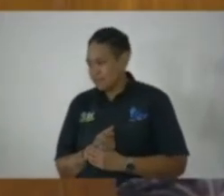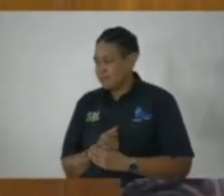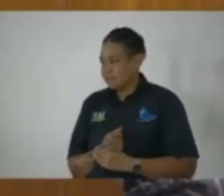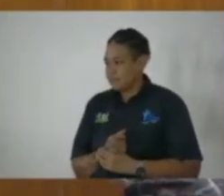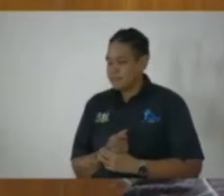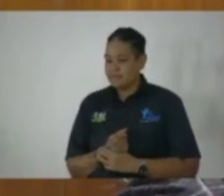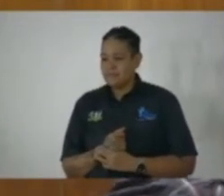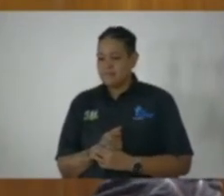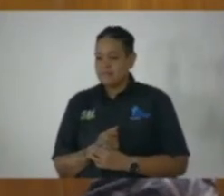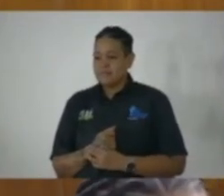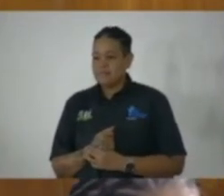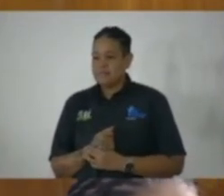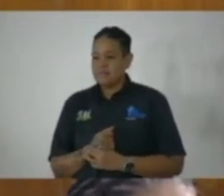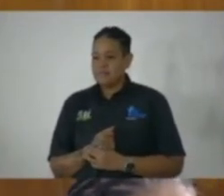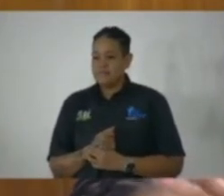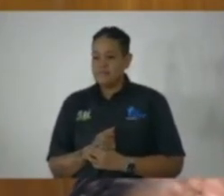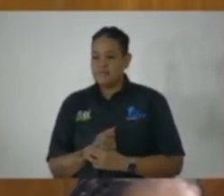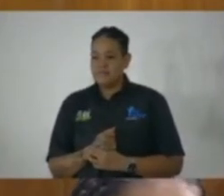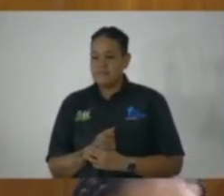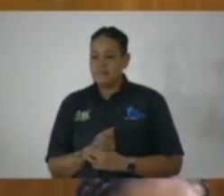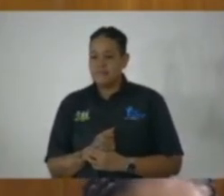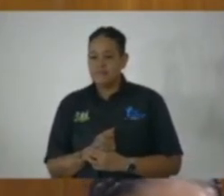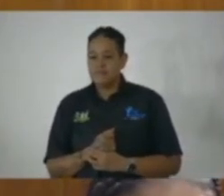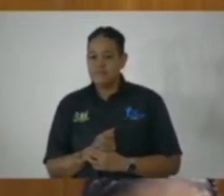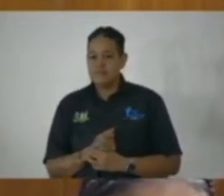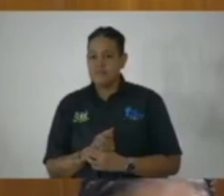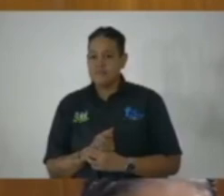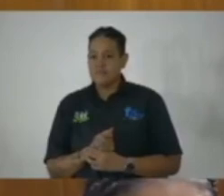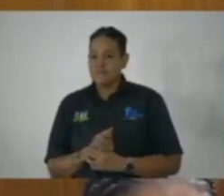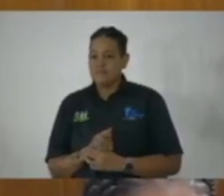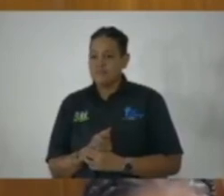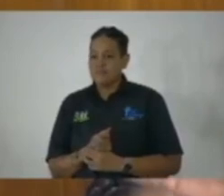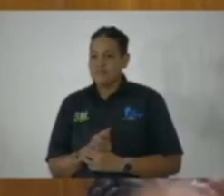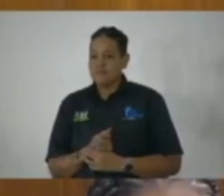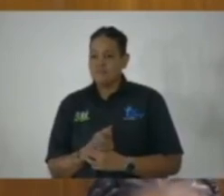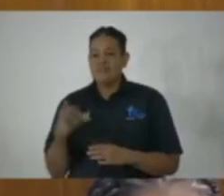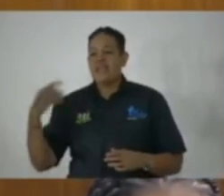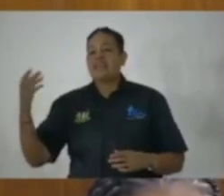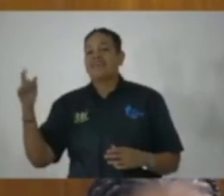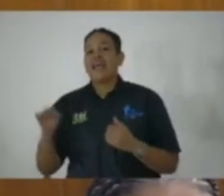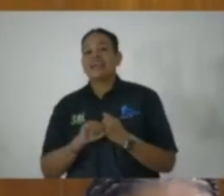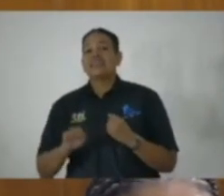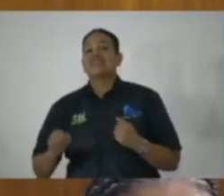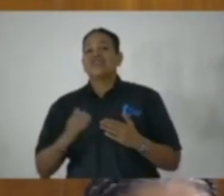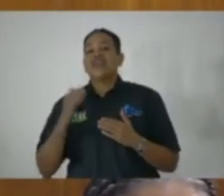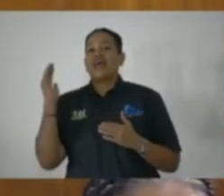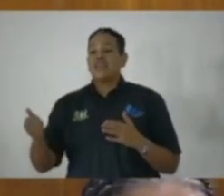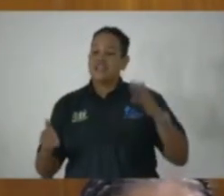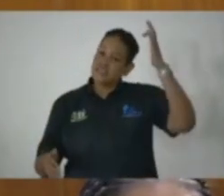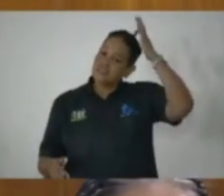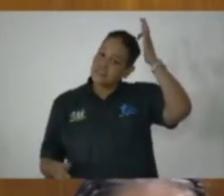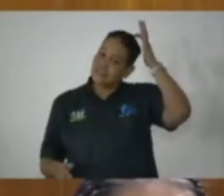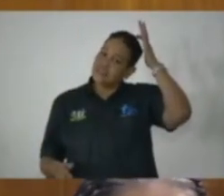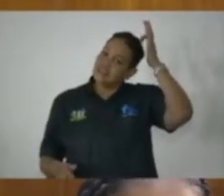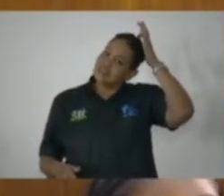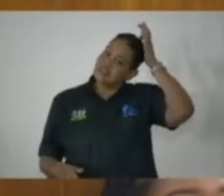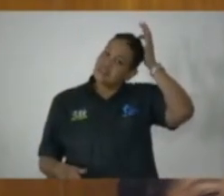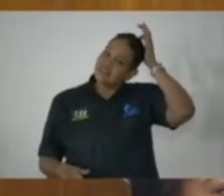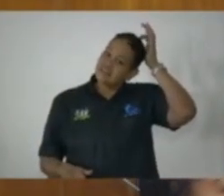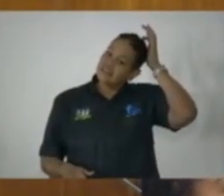If it is, I'm not giving that one. That one is exaggeration. Give me another one. Exaggeration. I'm not going to